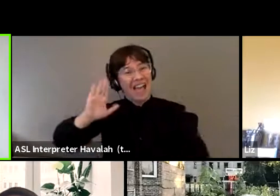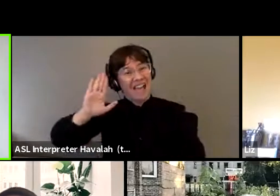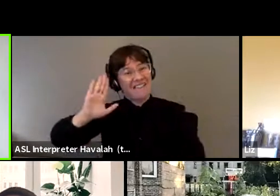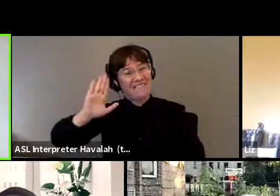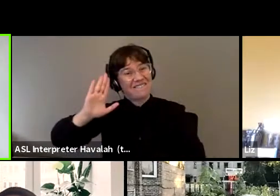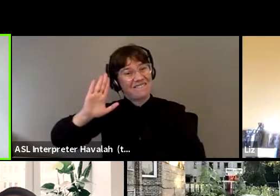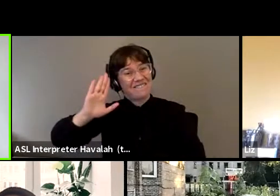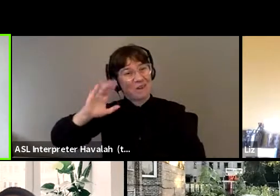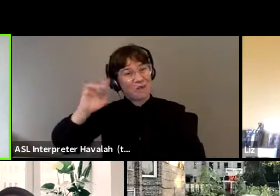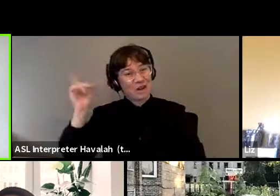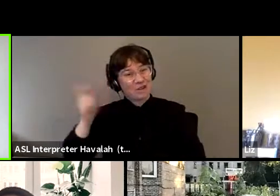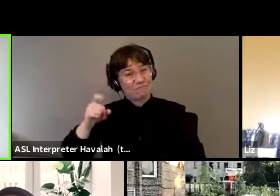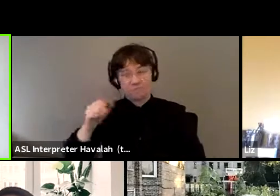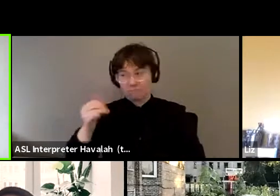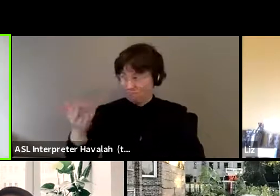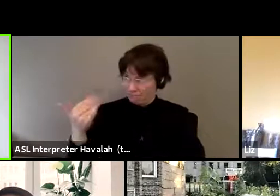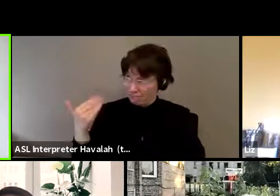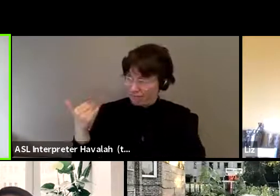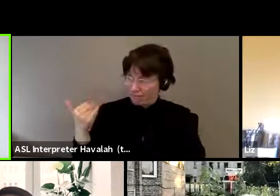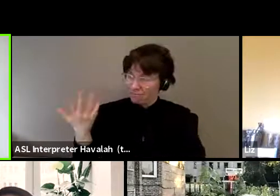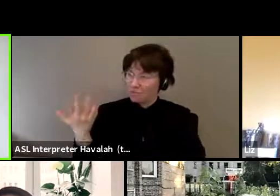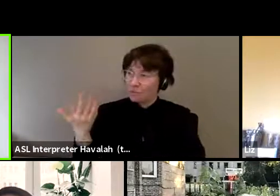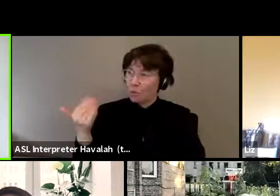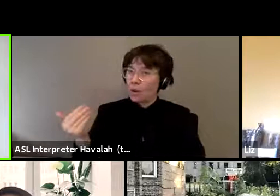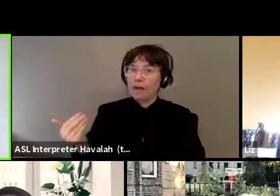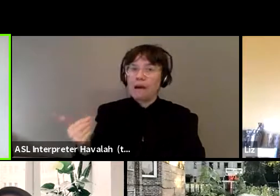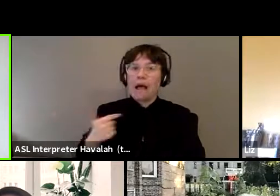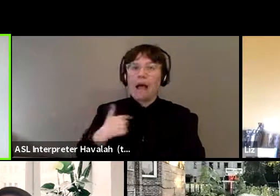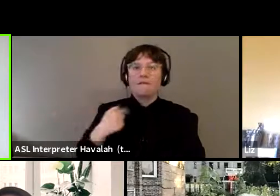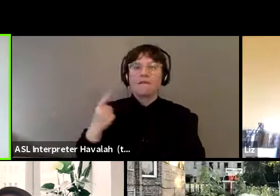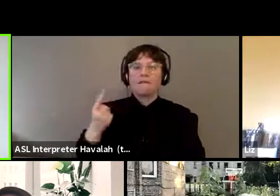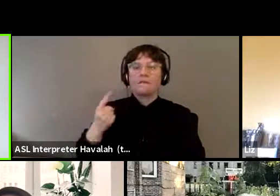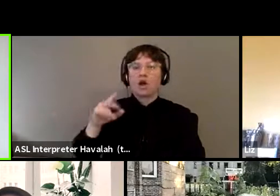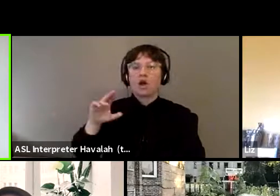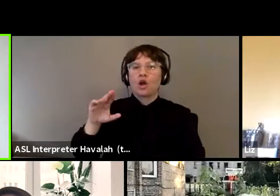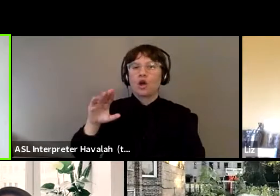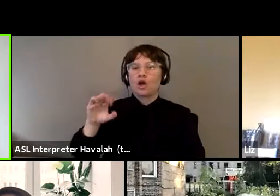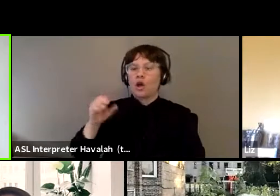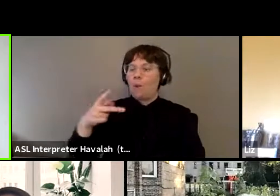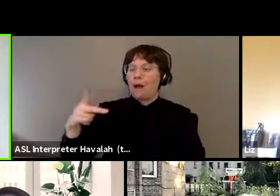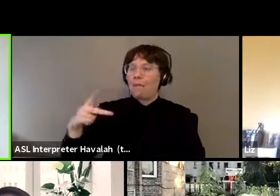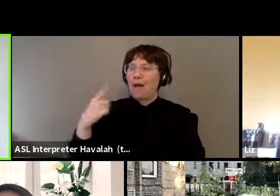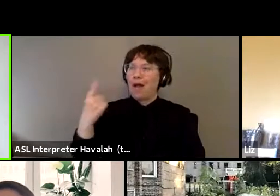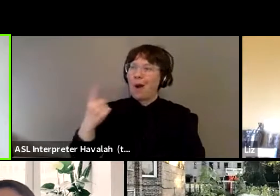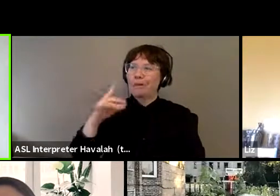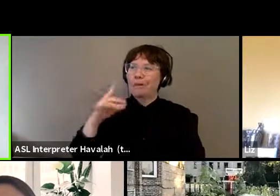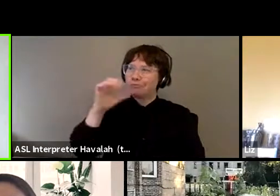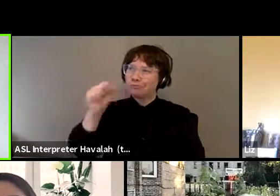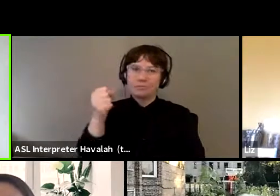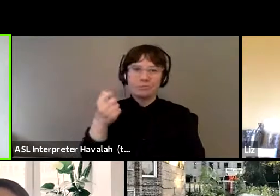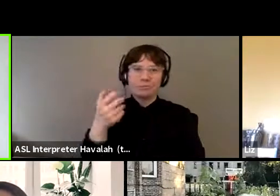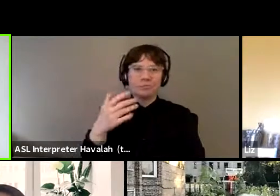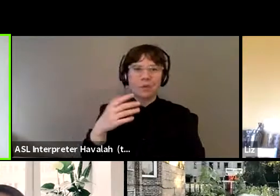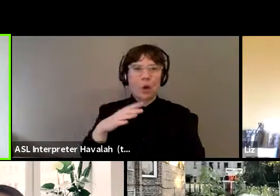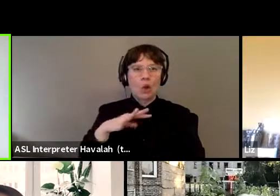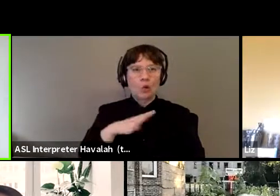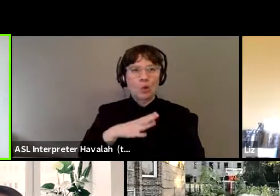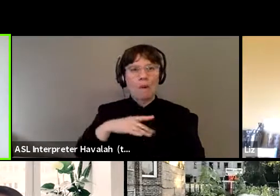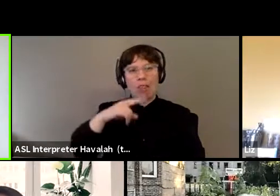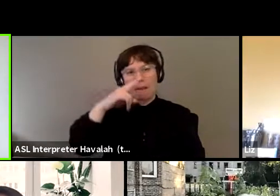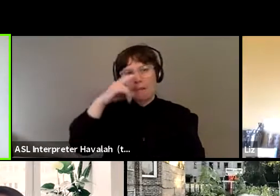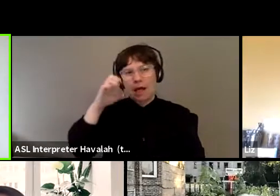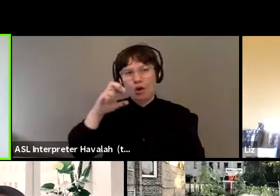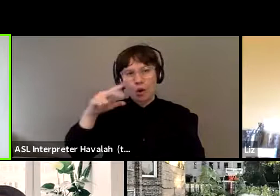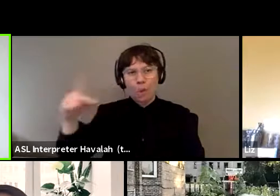you. Okay. I've been just like a huge admirer of cooperatives, and there are like some really cool Black